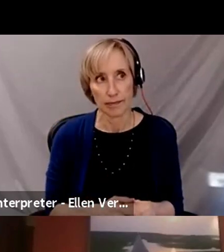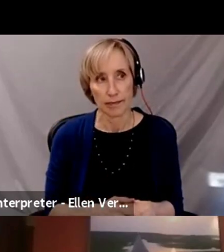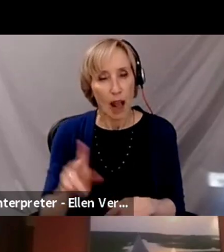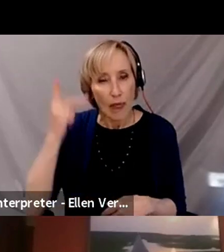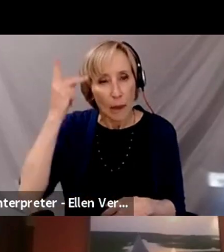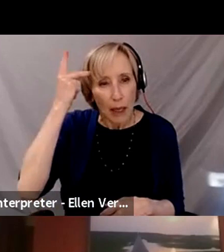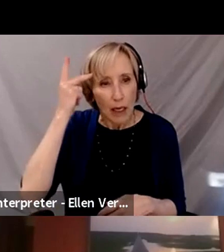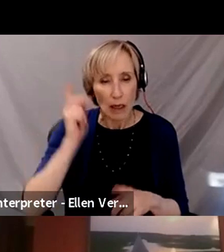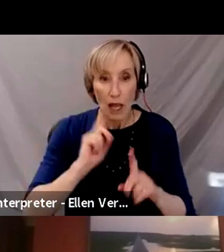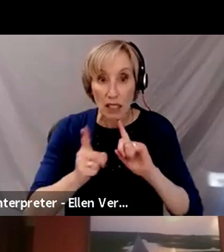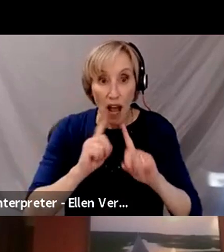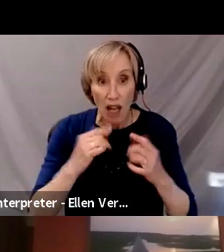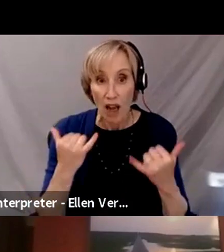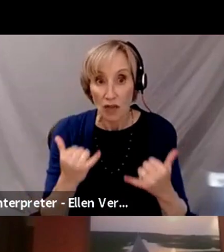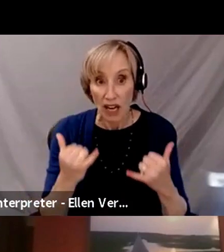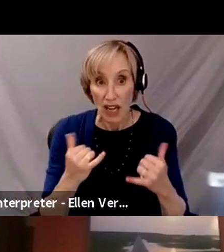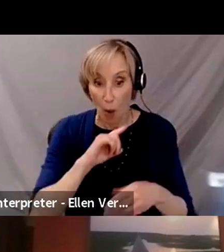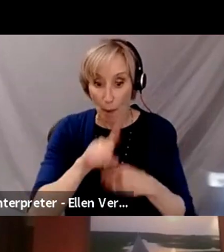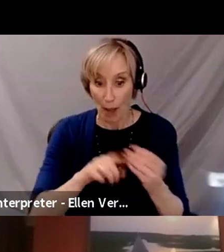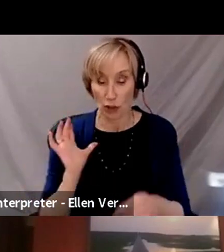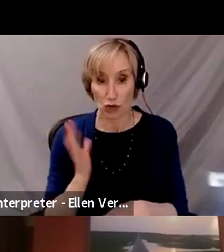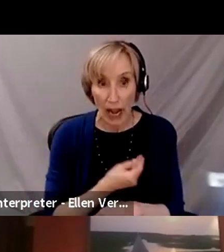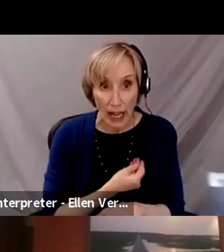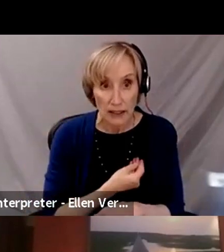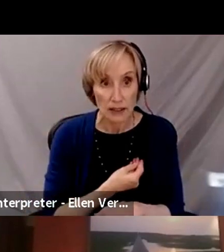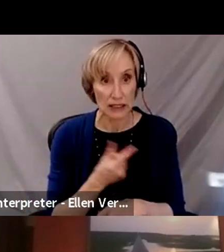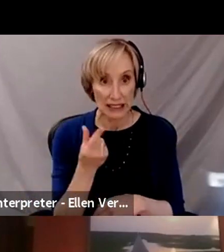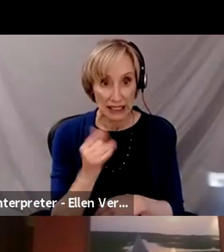dialogue around these things is very